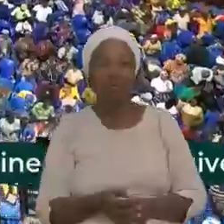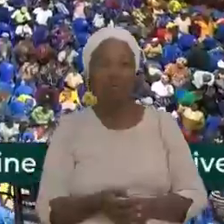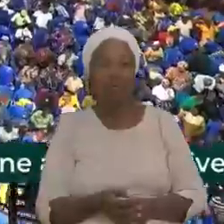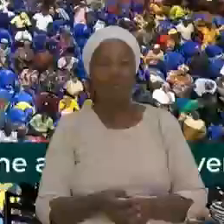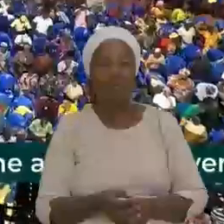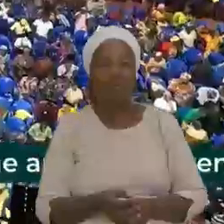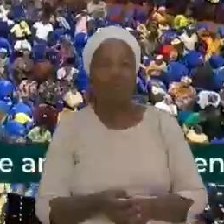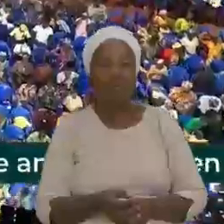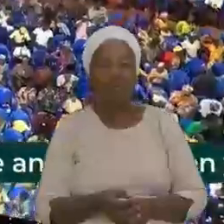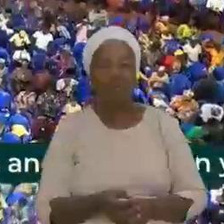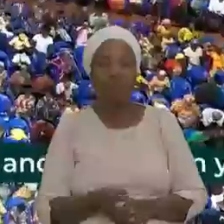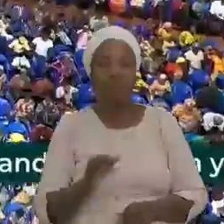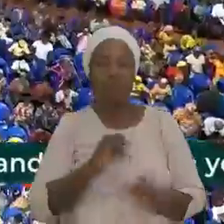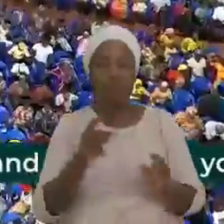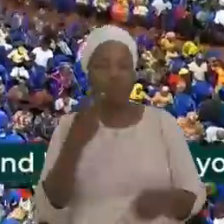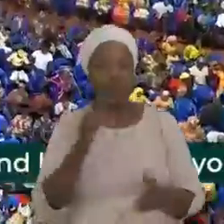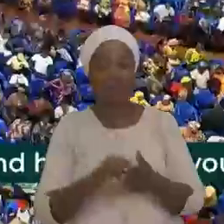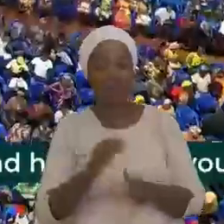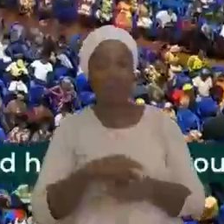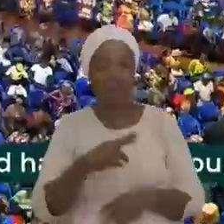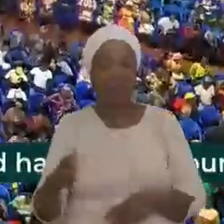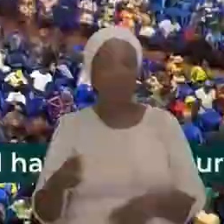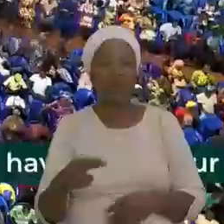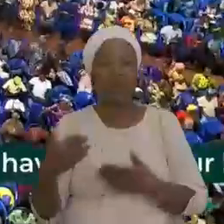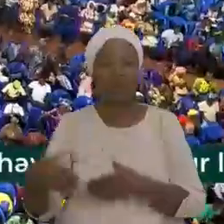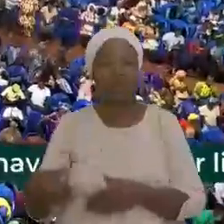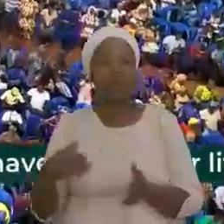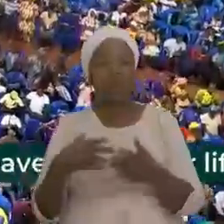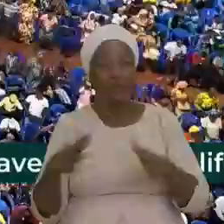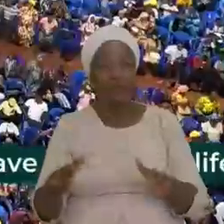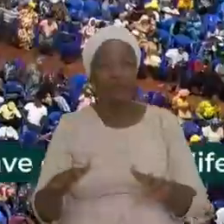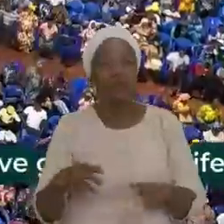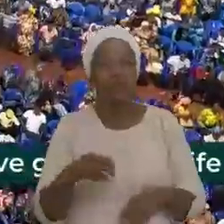I can see that at the right side it is finished. In the middle,